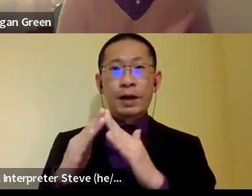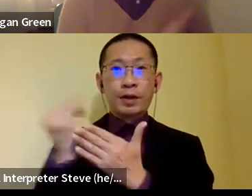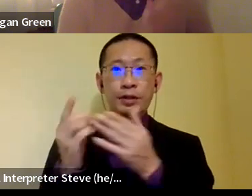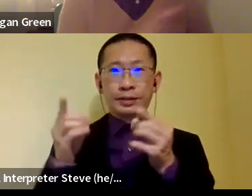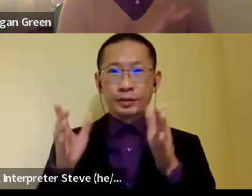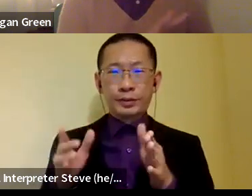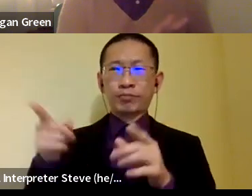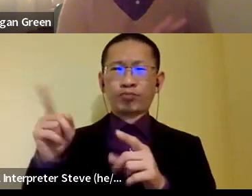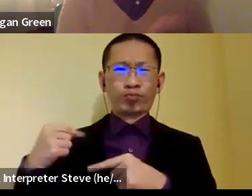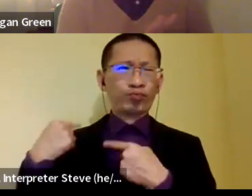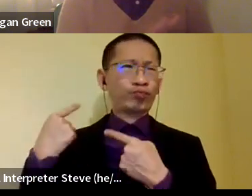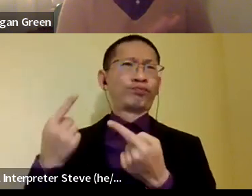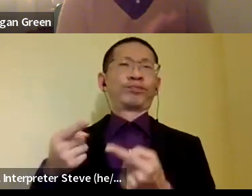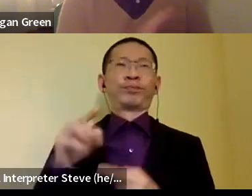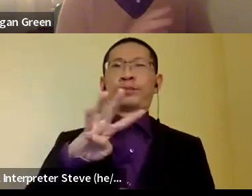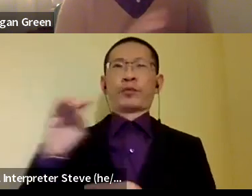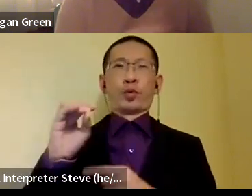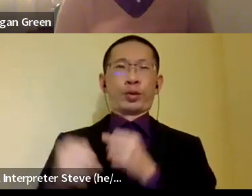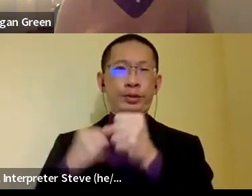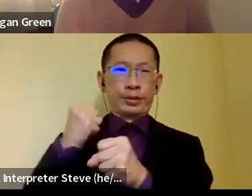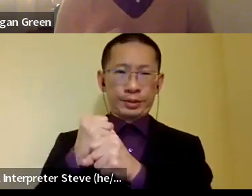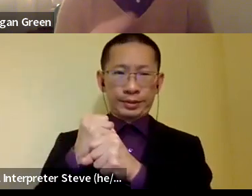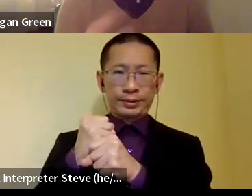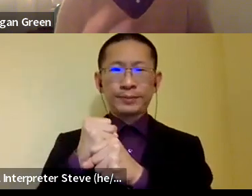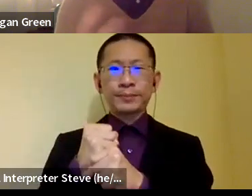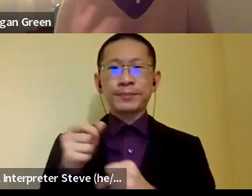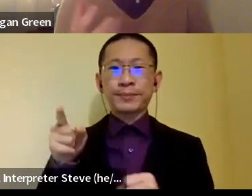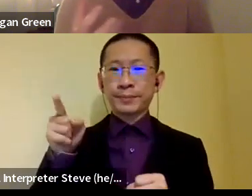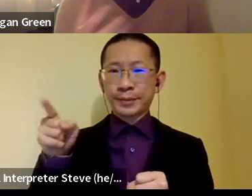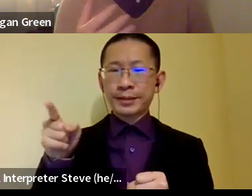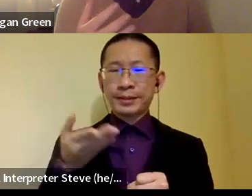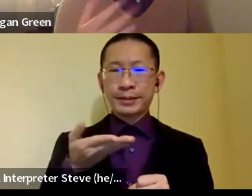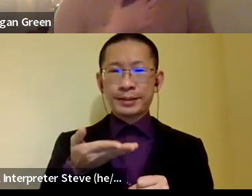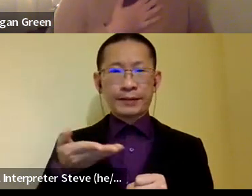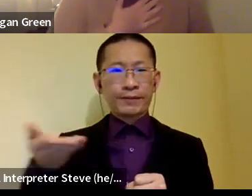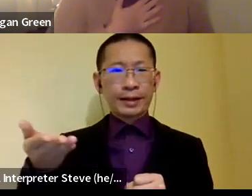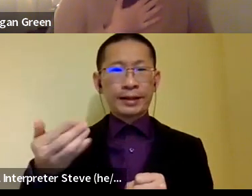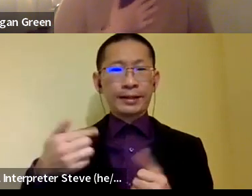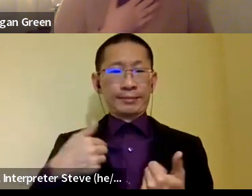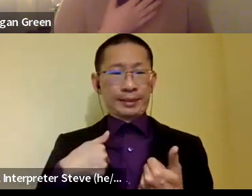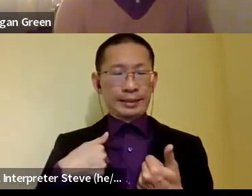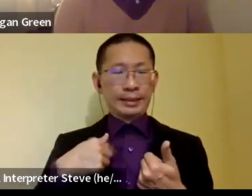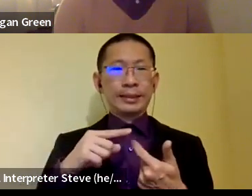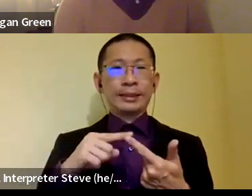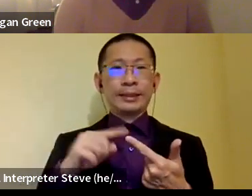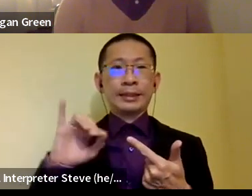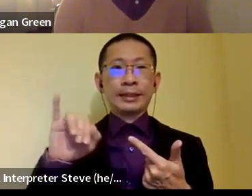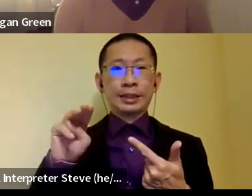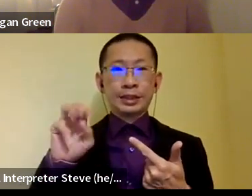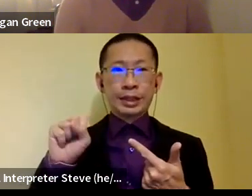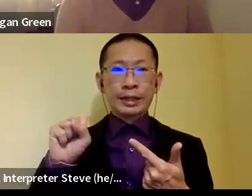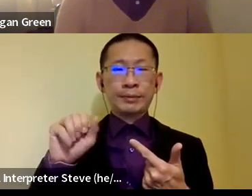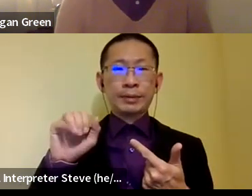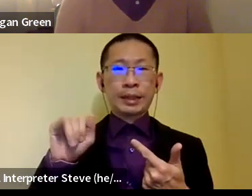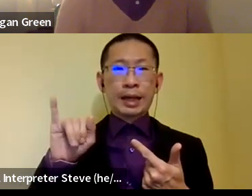been the artistic director for something like 40 years. So she invited myself, James Imes, and